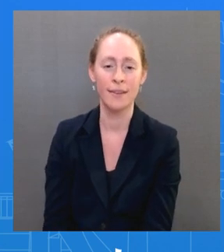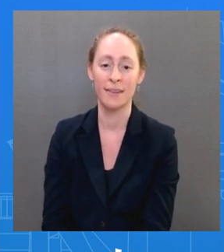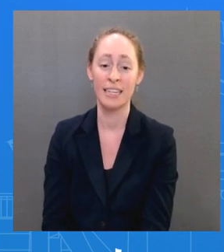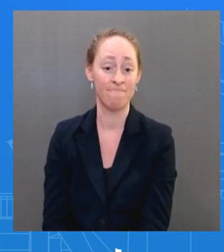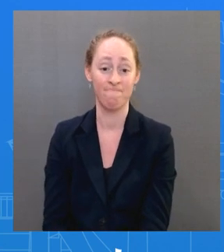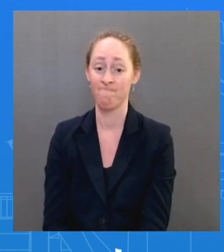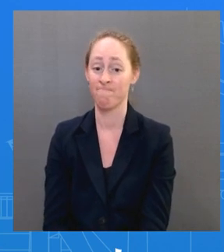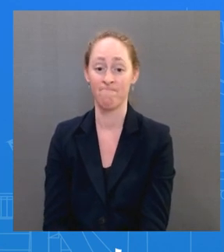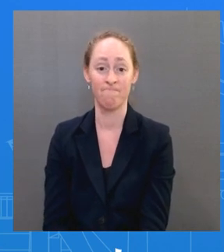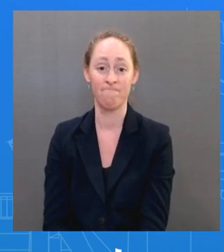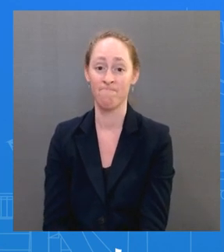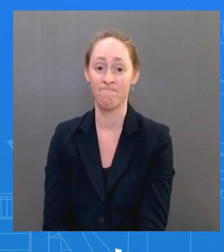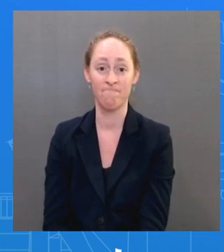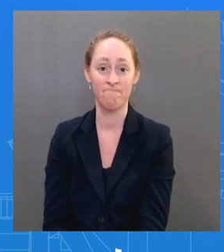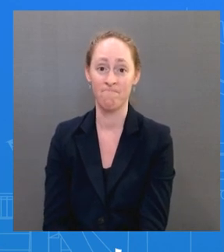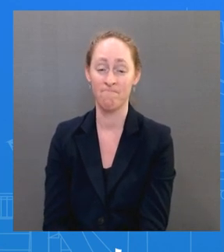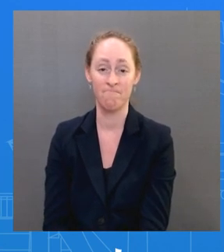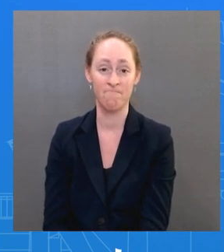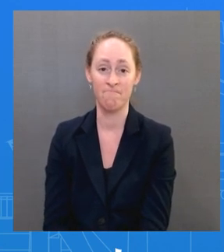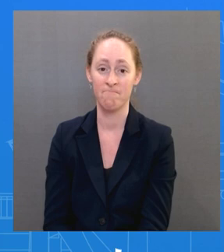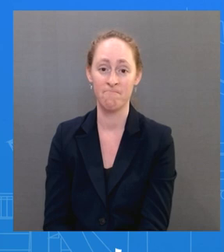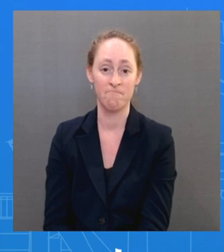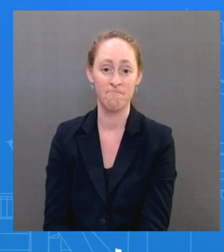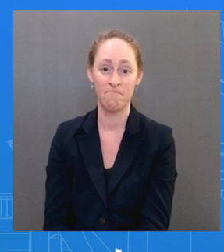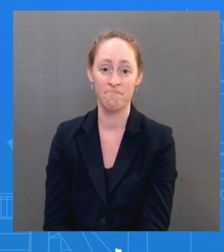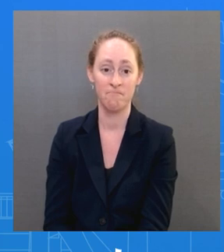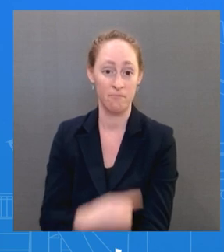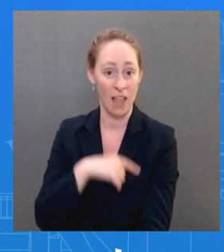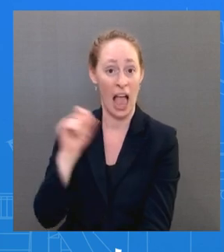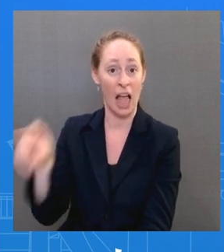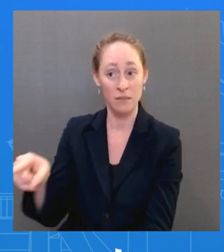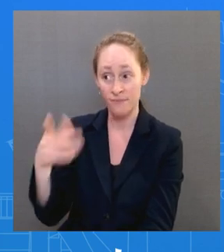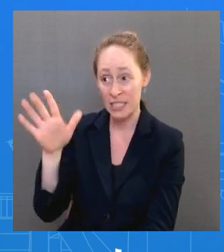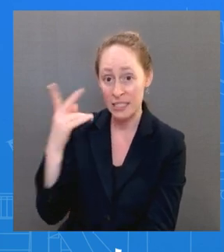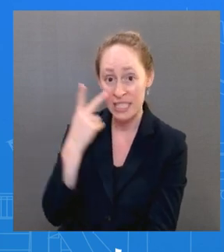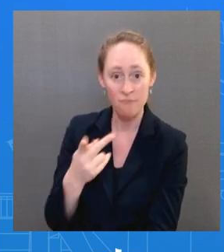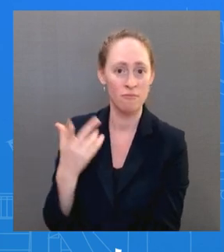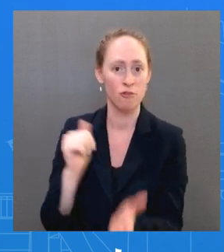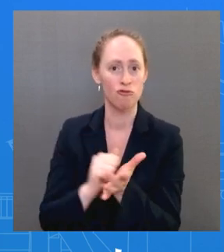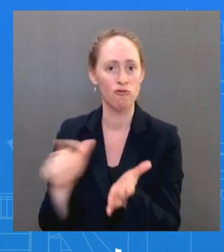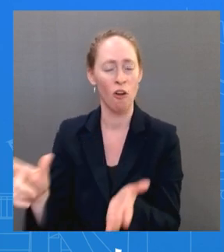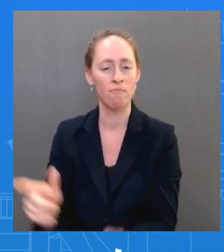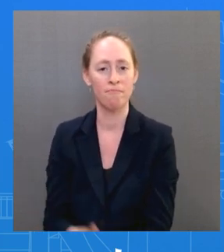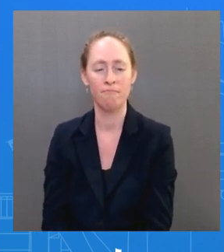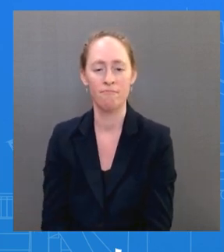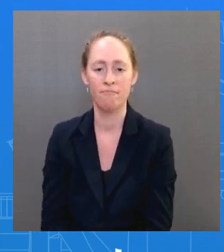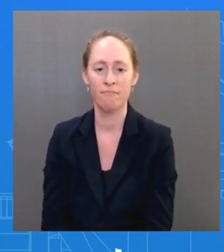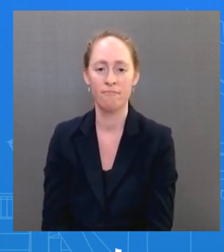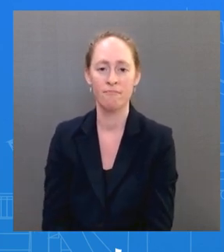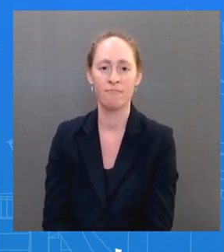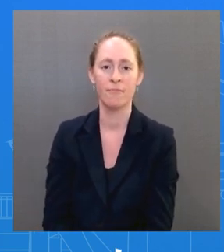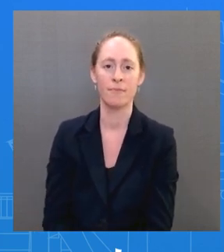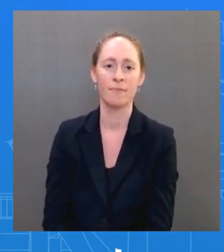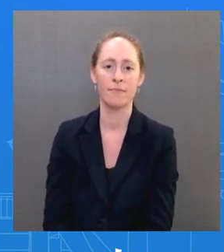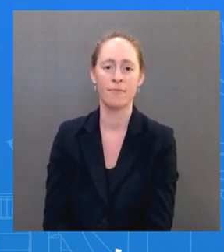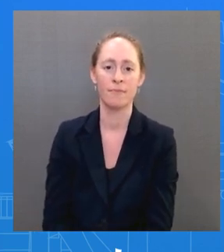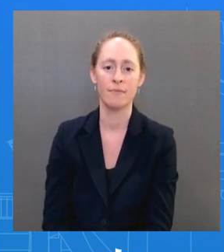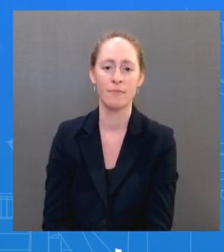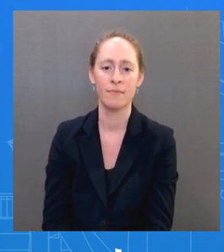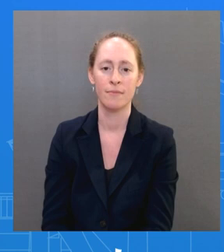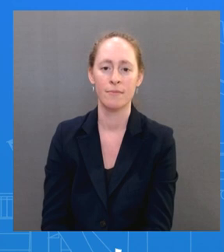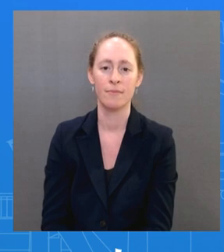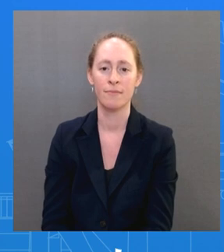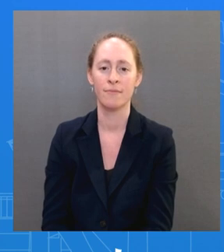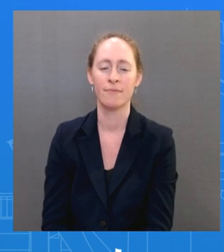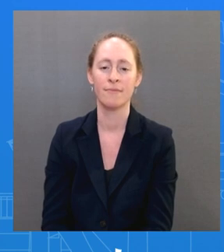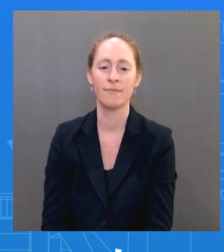if he was able to catch some of the hearing last night. Good. Thank you. A couple clarifying questions. I know you said